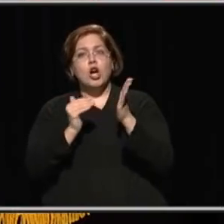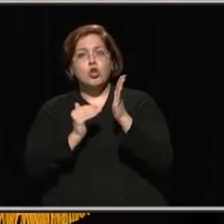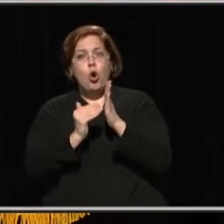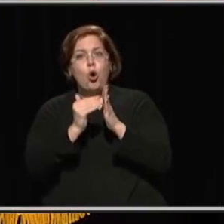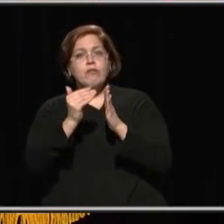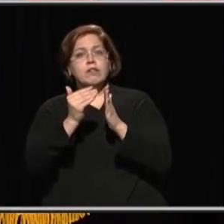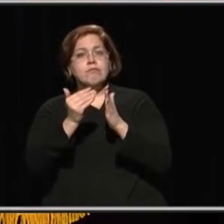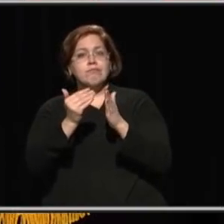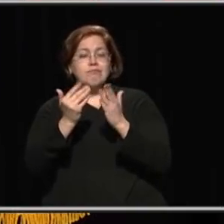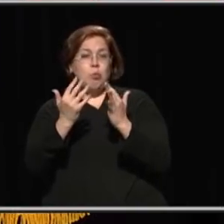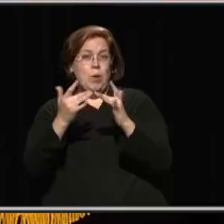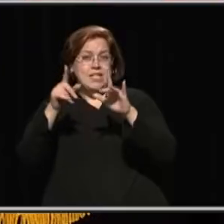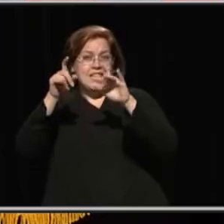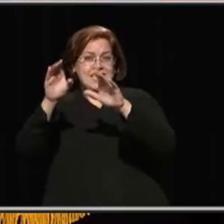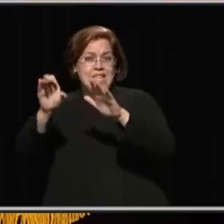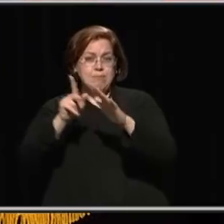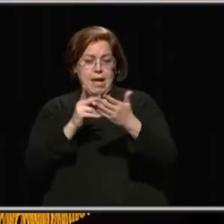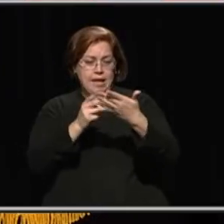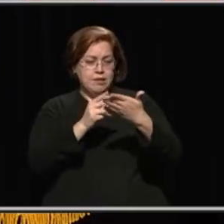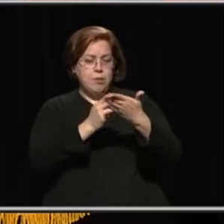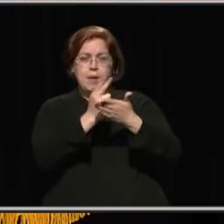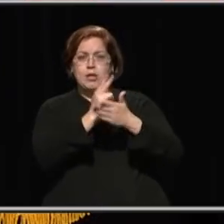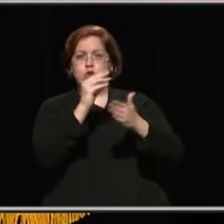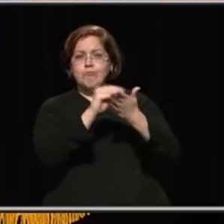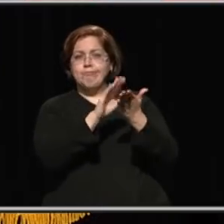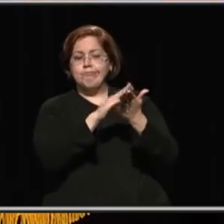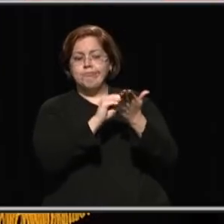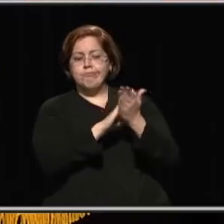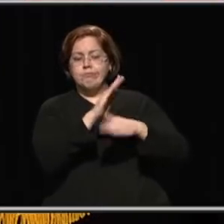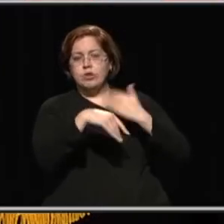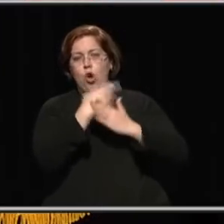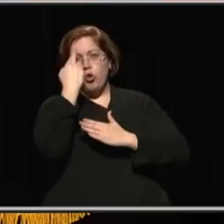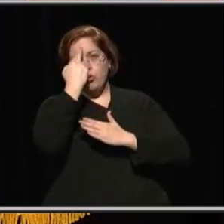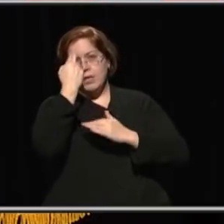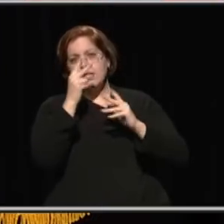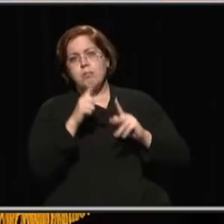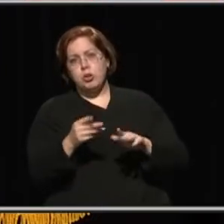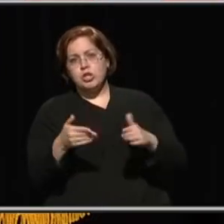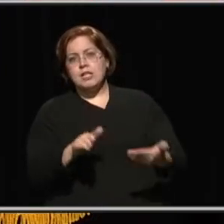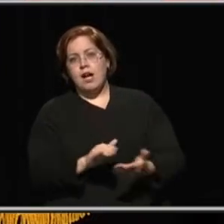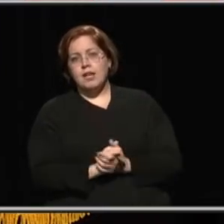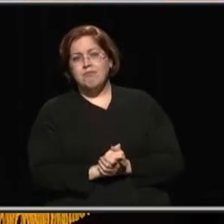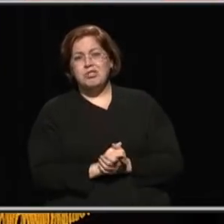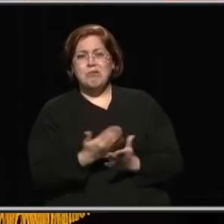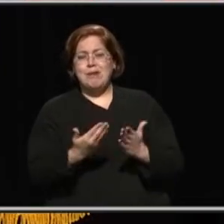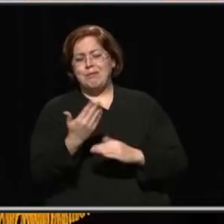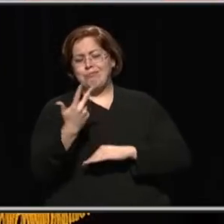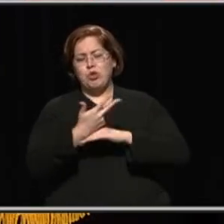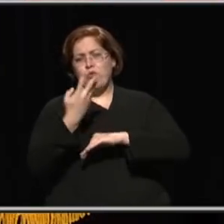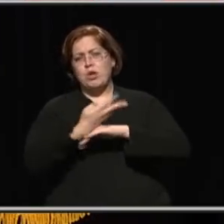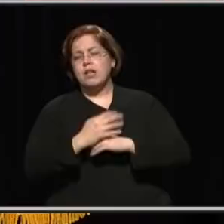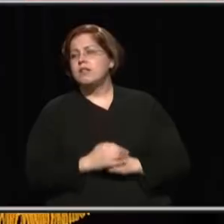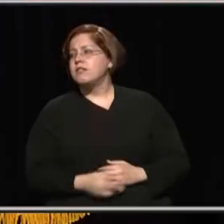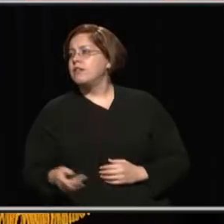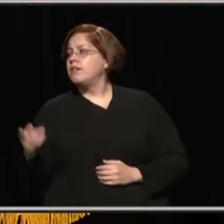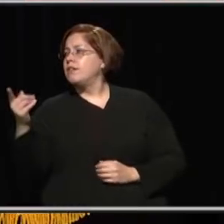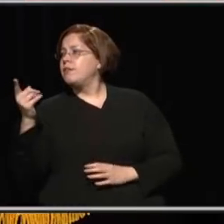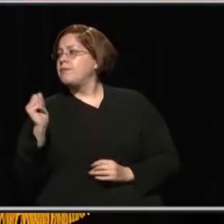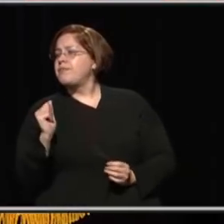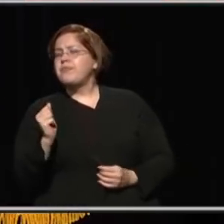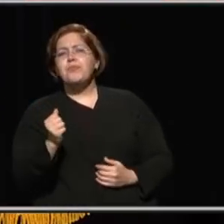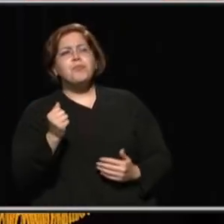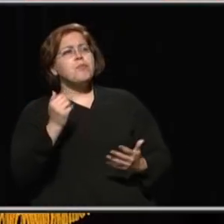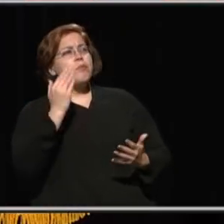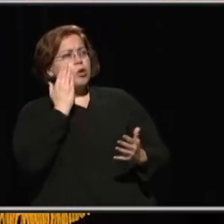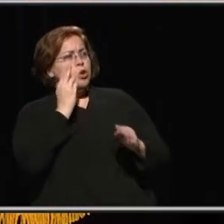back to make sure they've got all the reasons there that the patient may have died. So 3 or 4 days. Dr. Davis, we know about